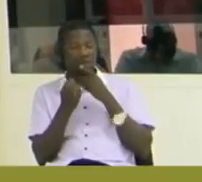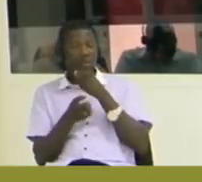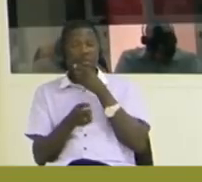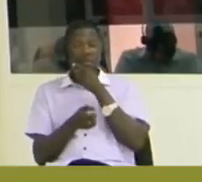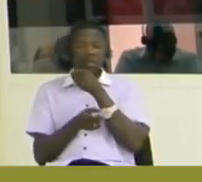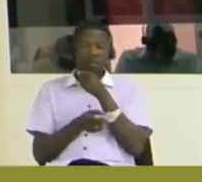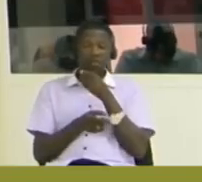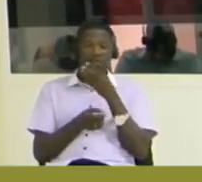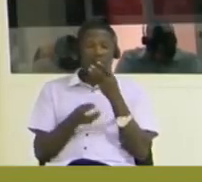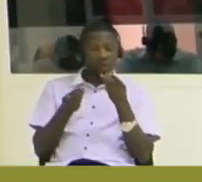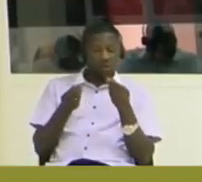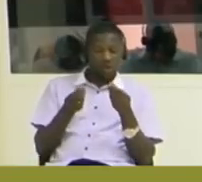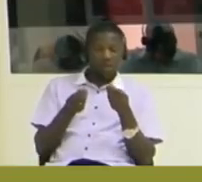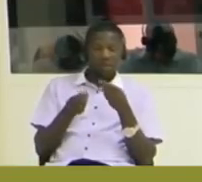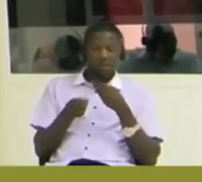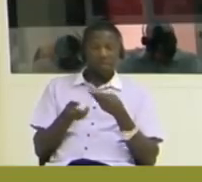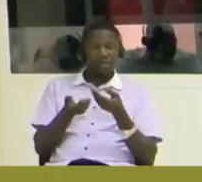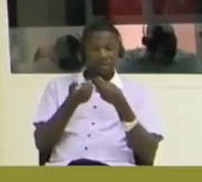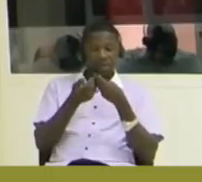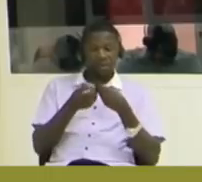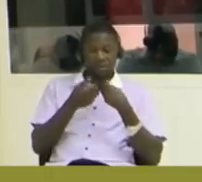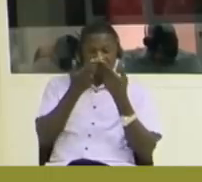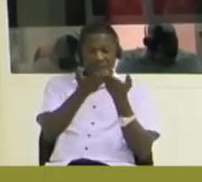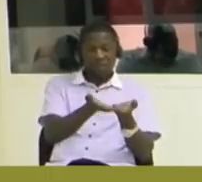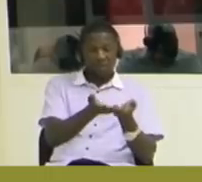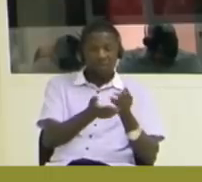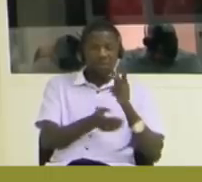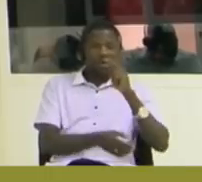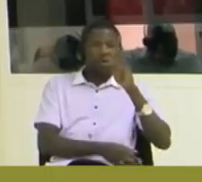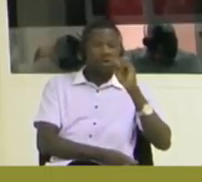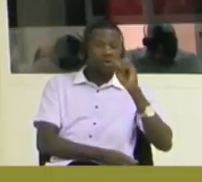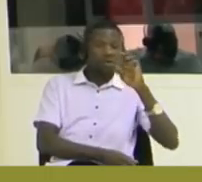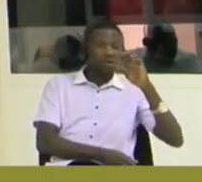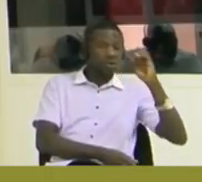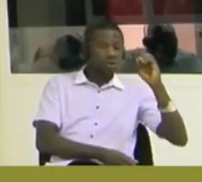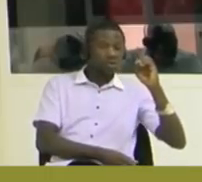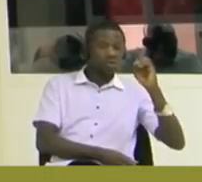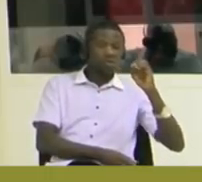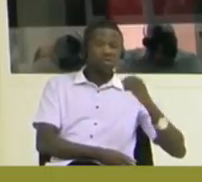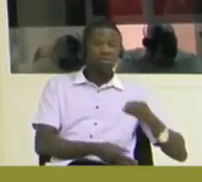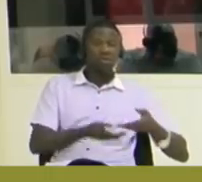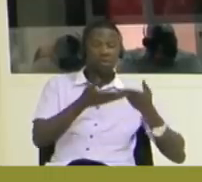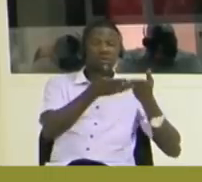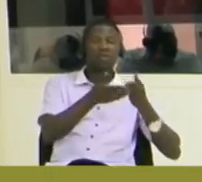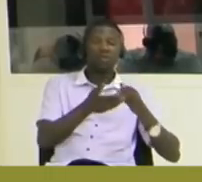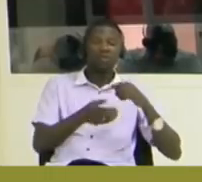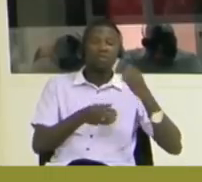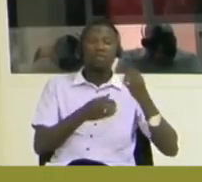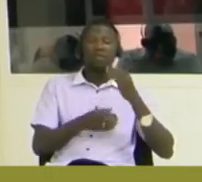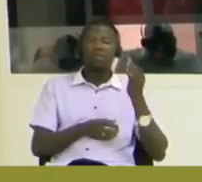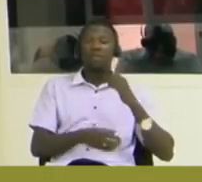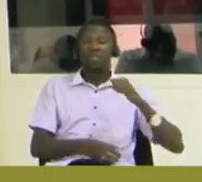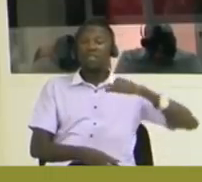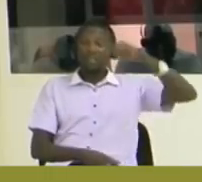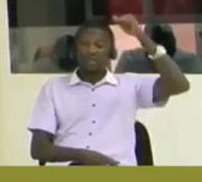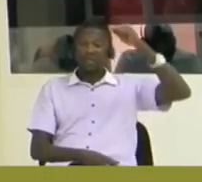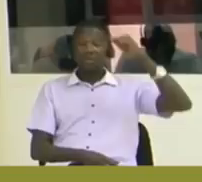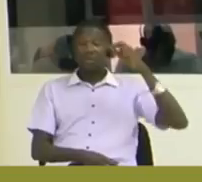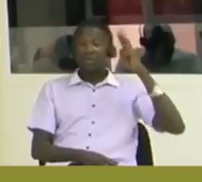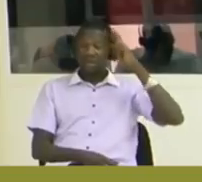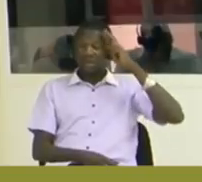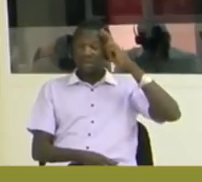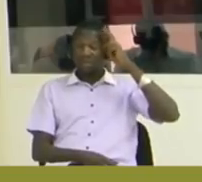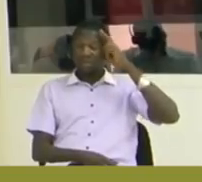money had been given to Koro to give to a very senior rebel commander. And